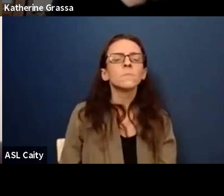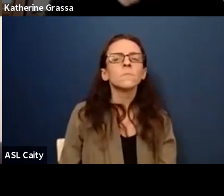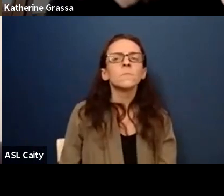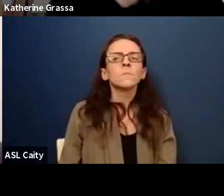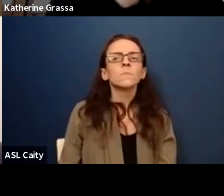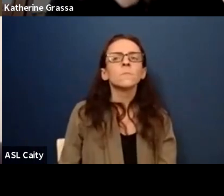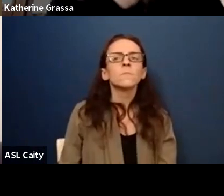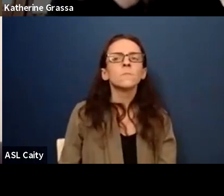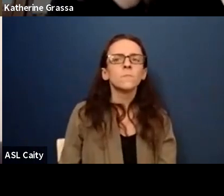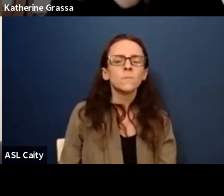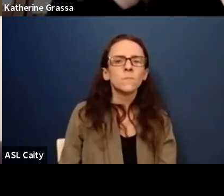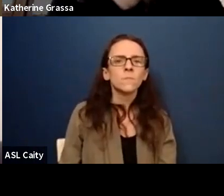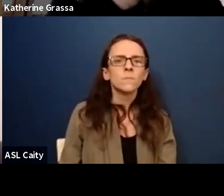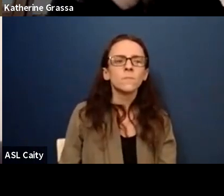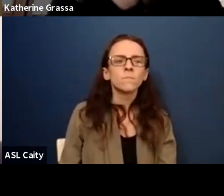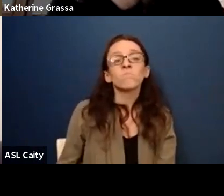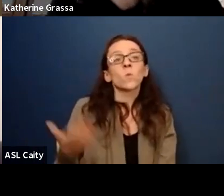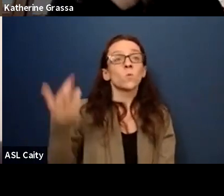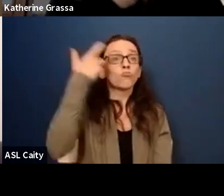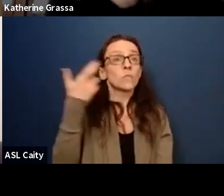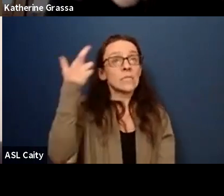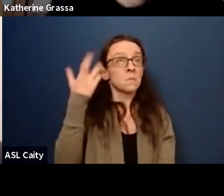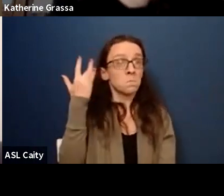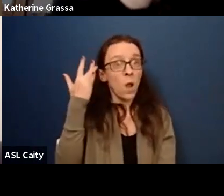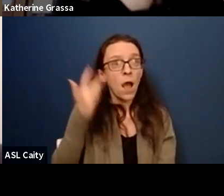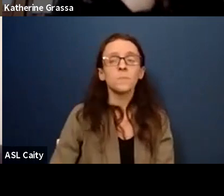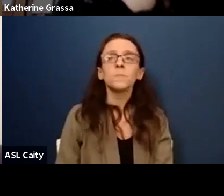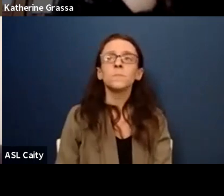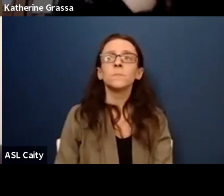be, and I guess the reason is because we know that